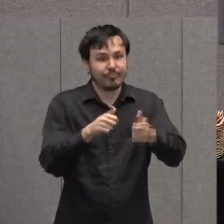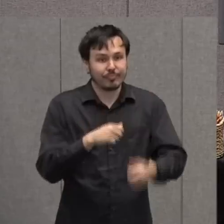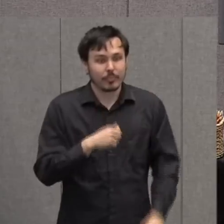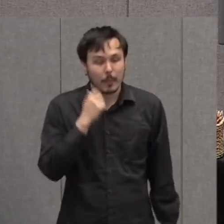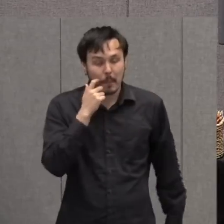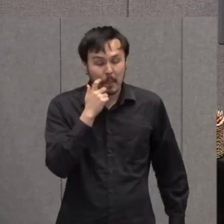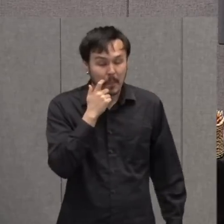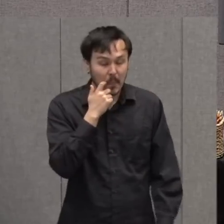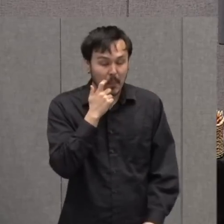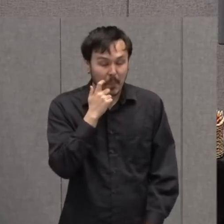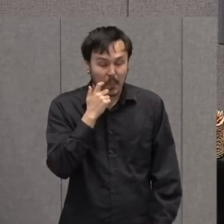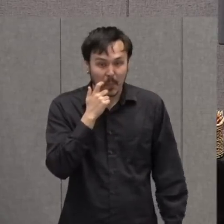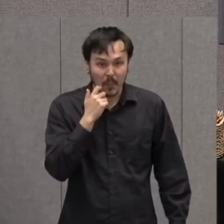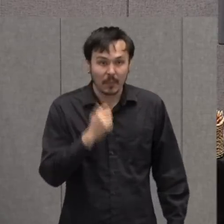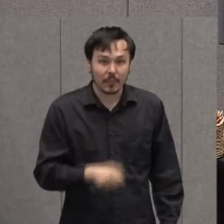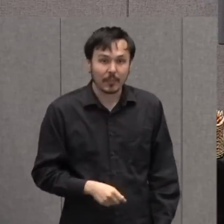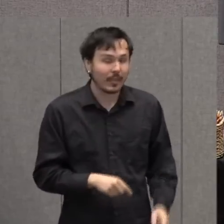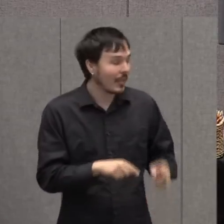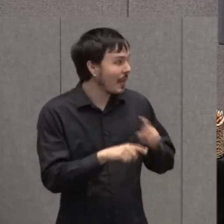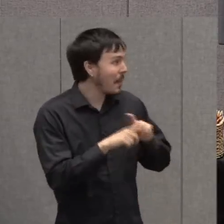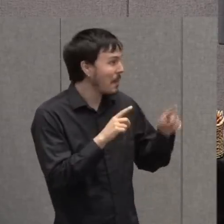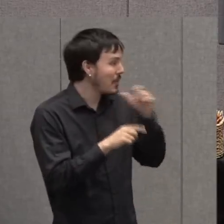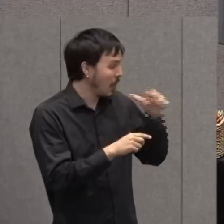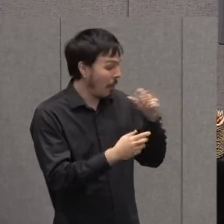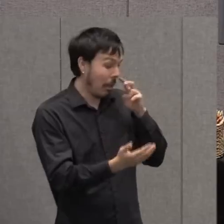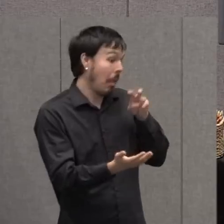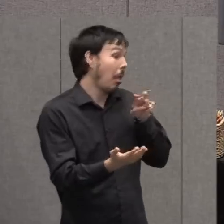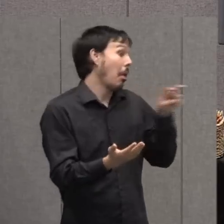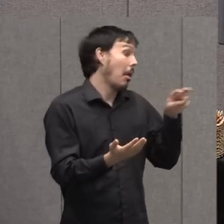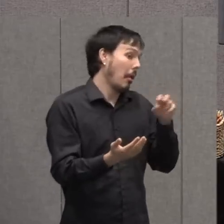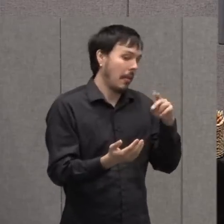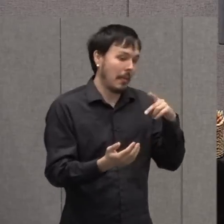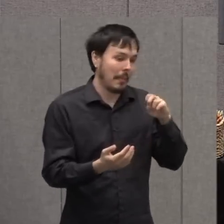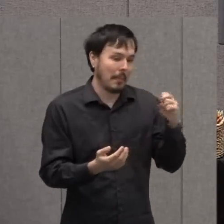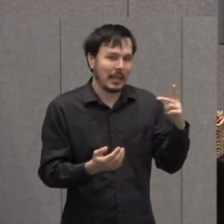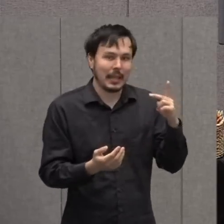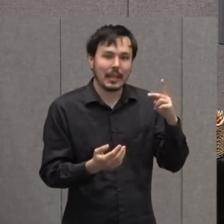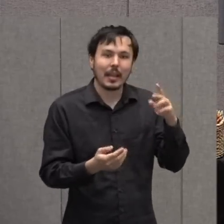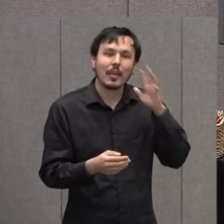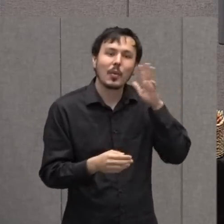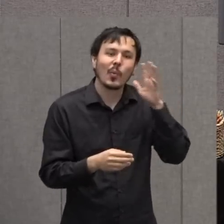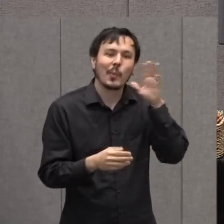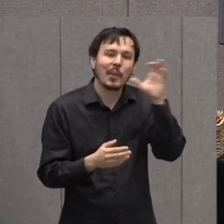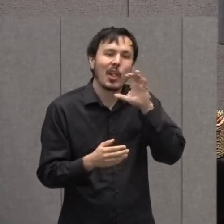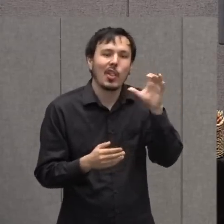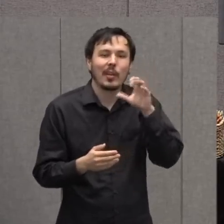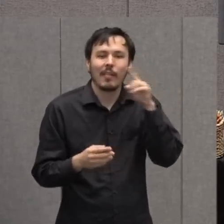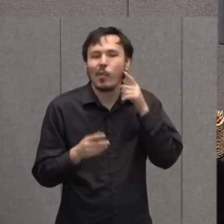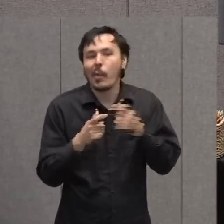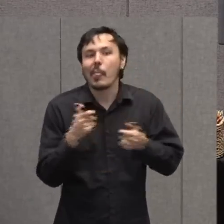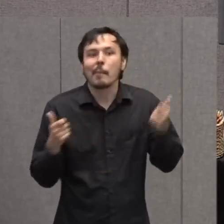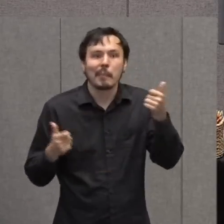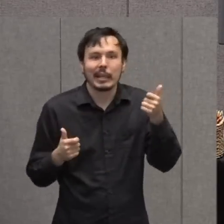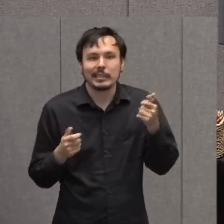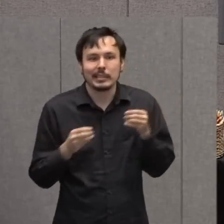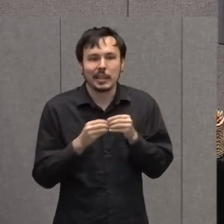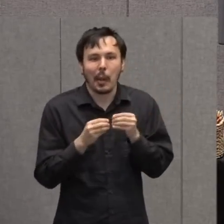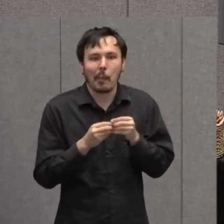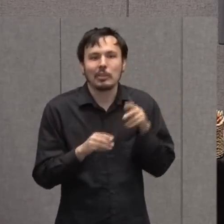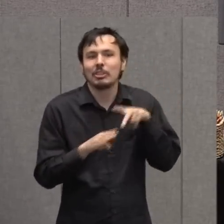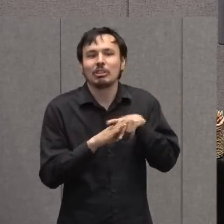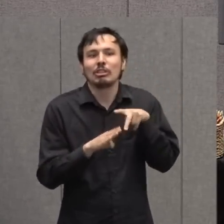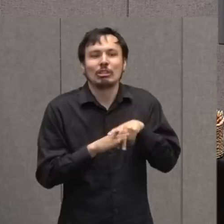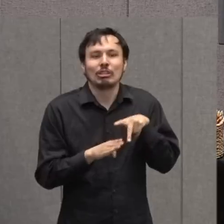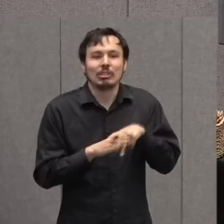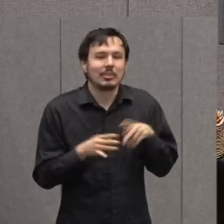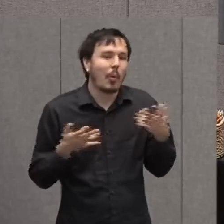it. But you shouldn't be like peeking because you'd be looking for the big ones. So Yeah, no one wants no to peeking. be cheaters. That one's not fun.